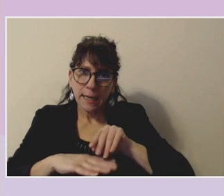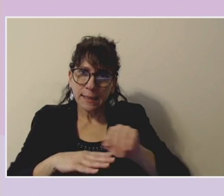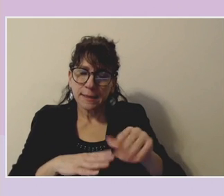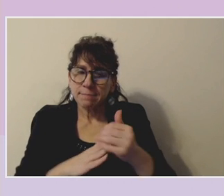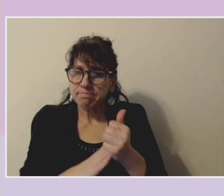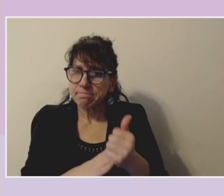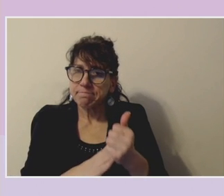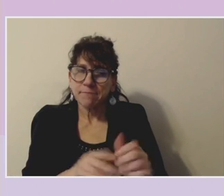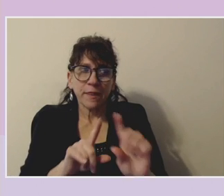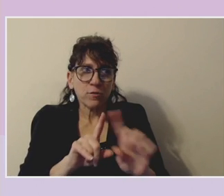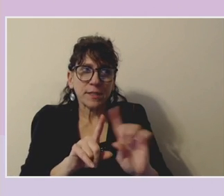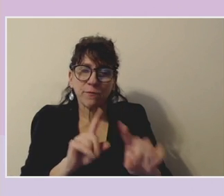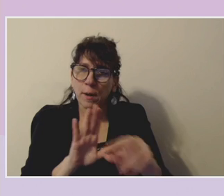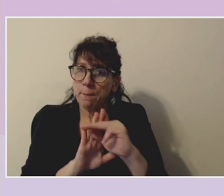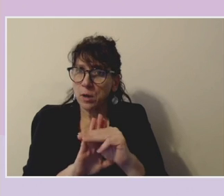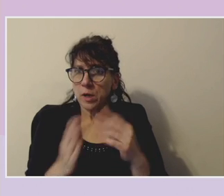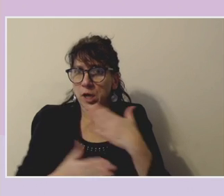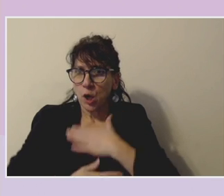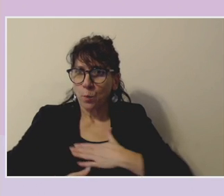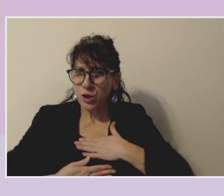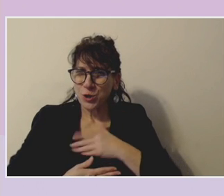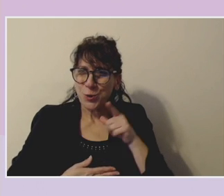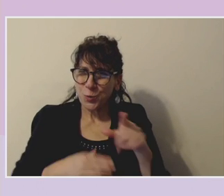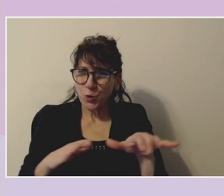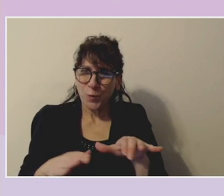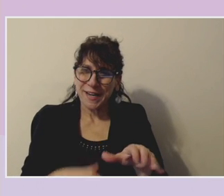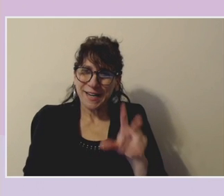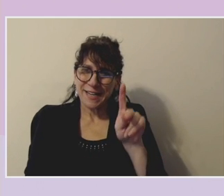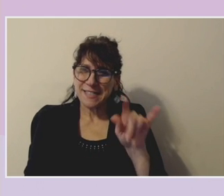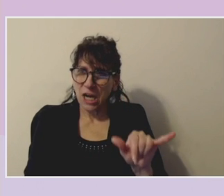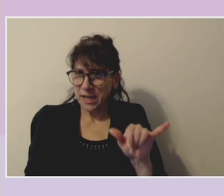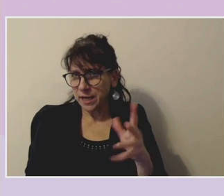models. So appreciate that you're doing it there in Kentucky, and